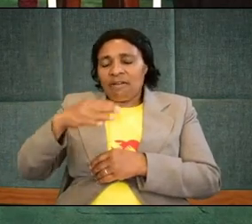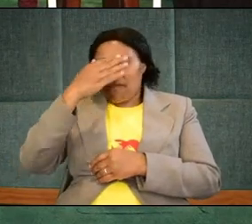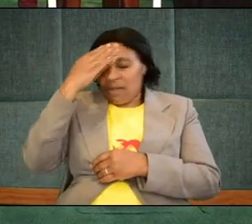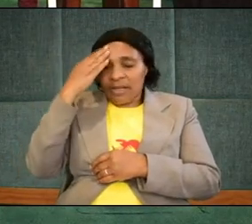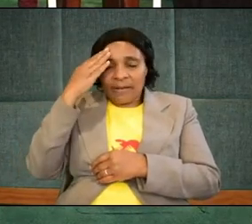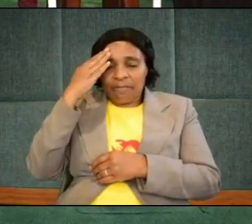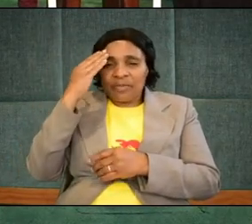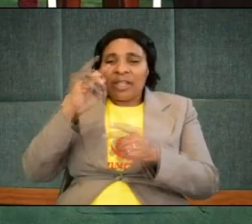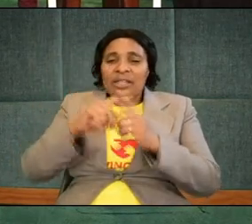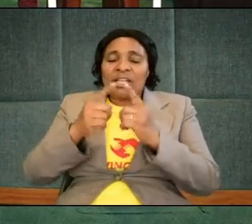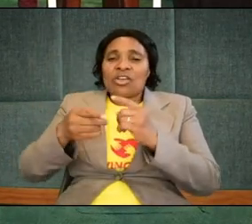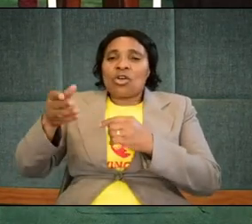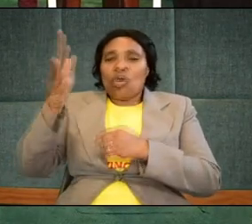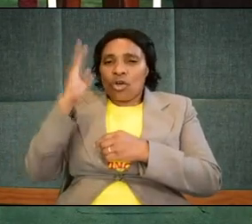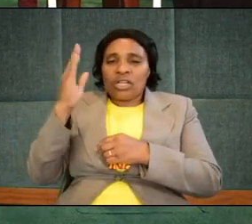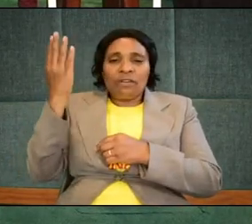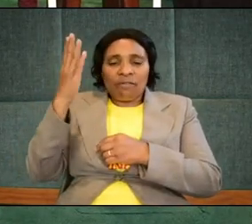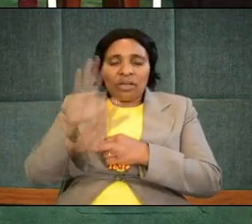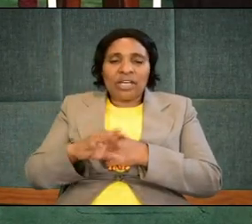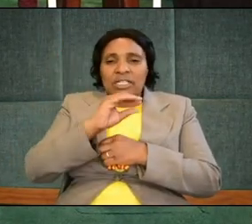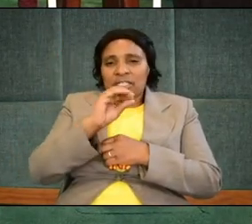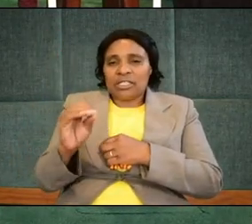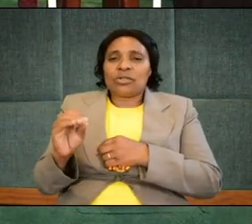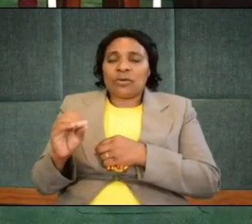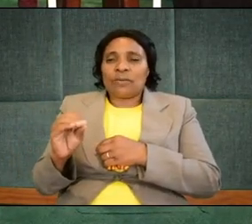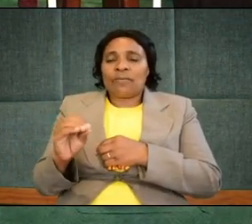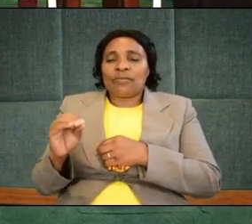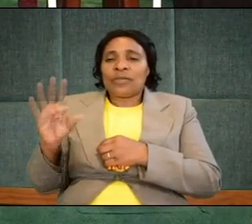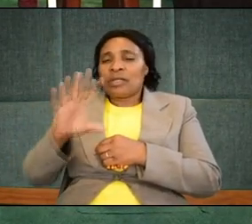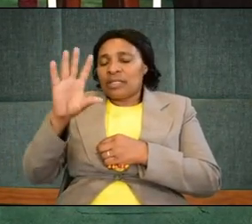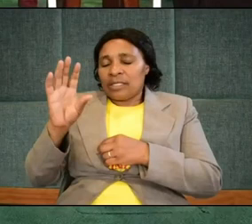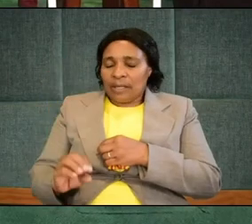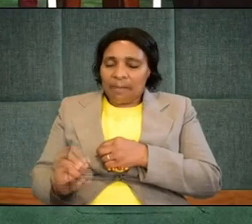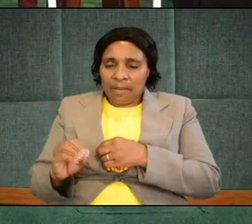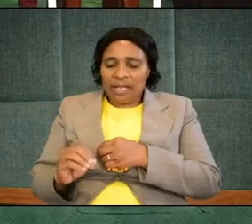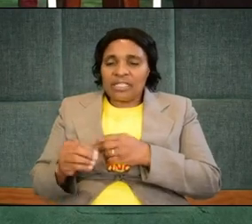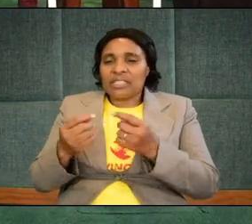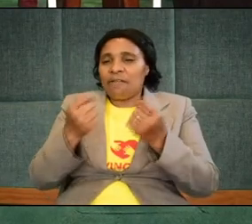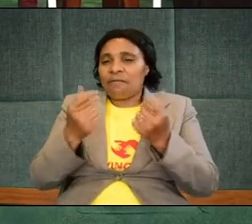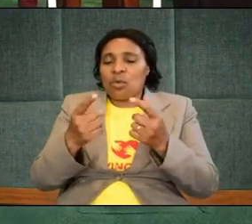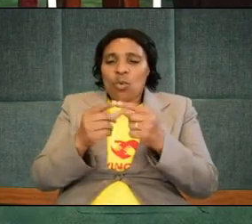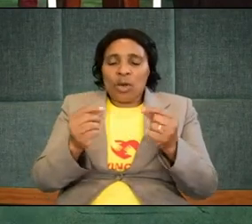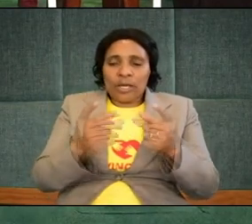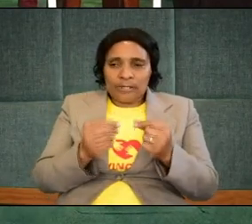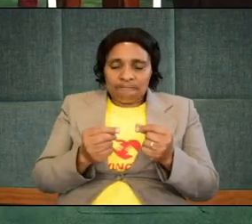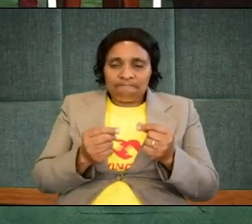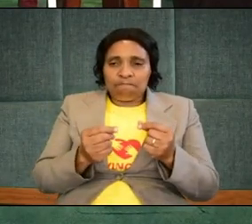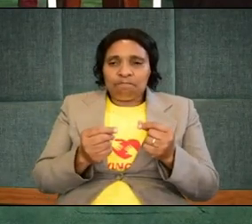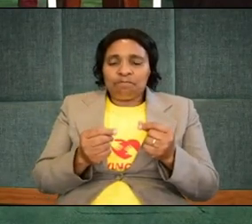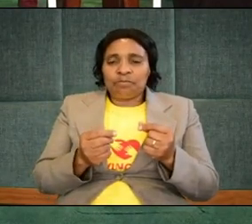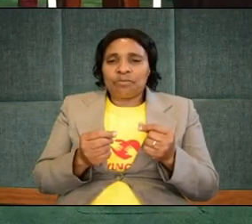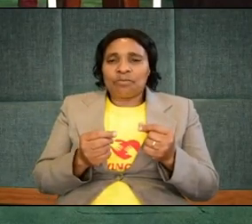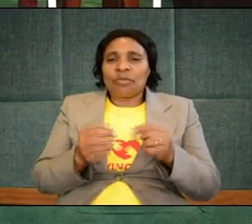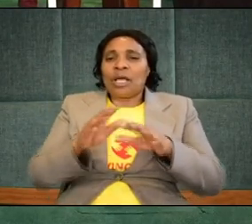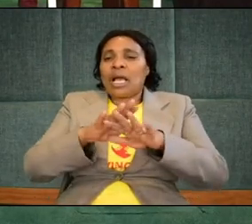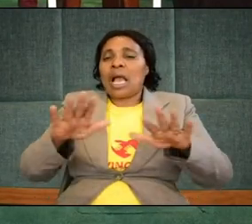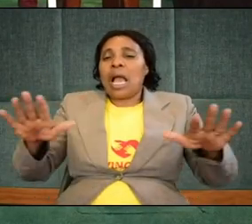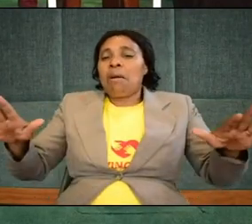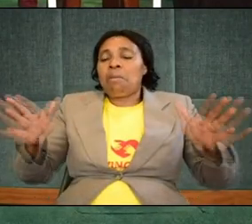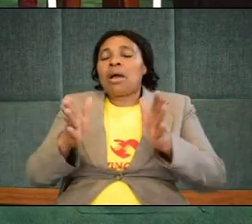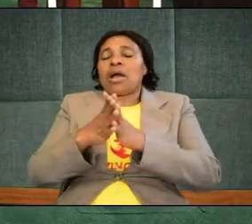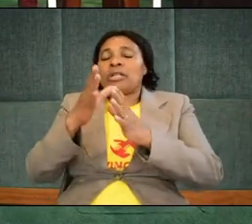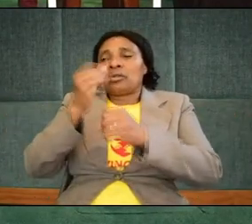does not forget. Steve. That summarizes it in a few words. Mm-hmm. Be calm and trust